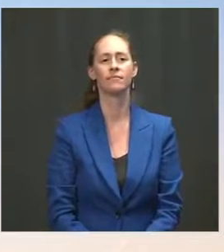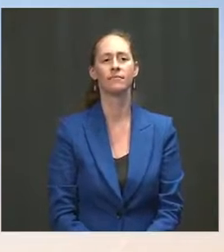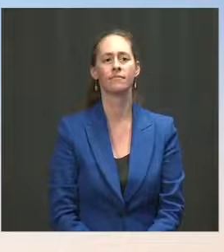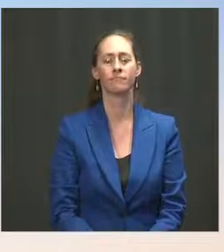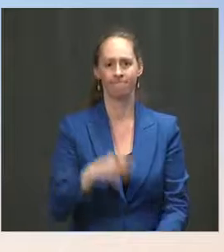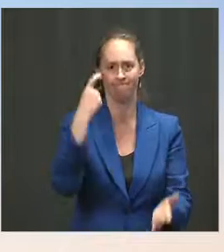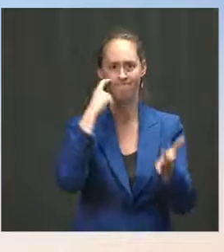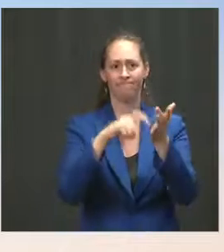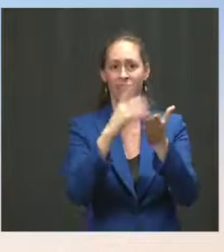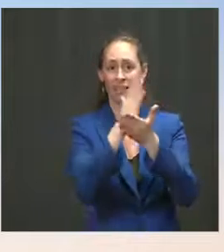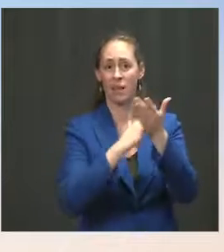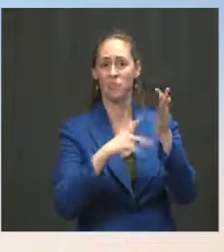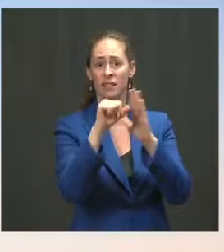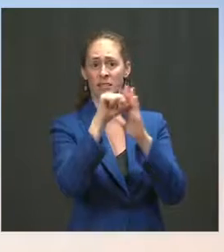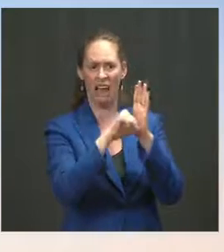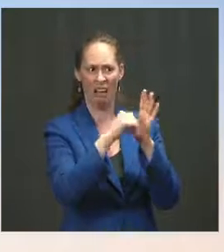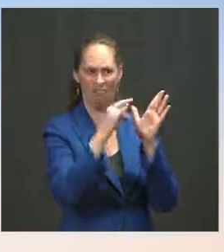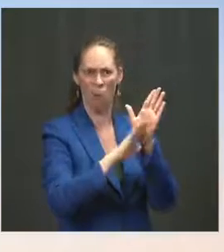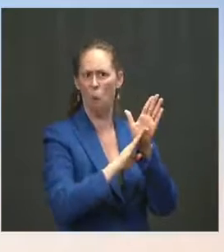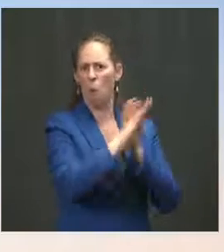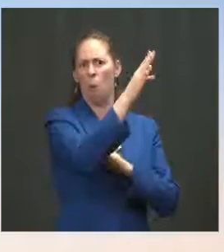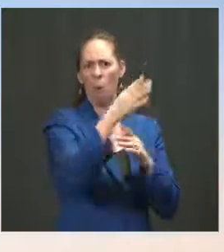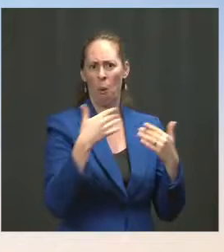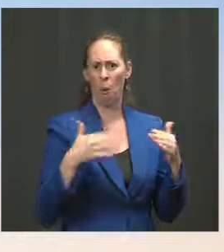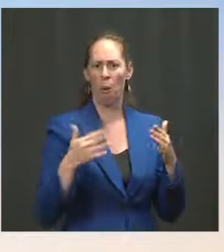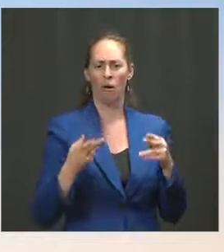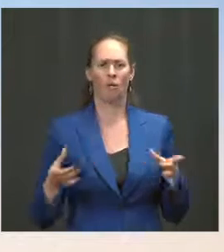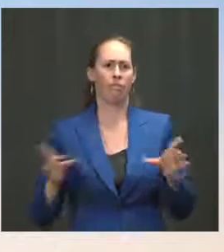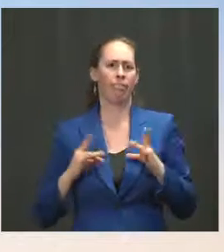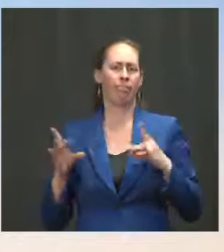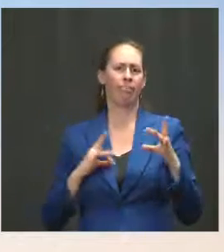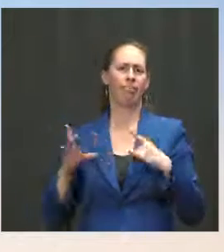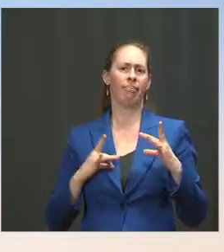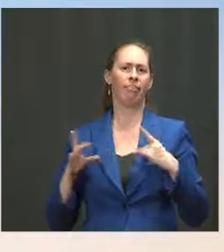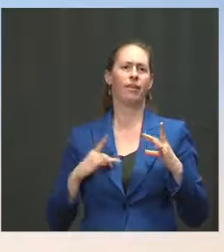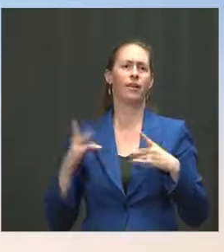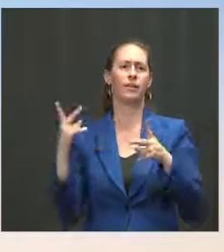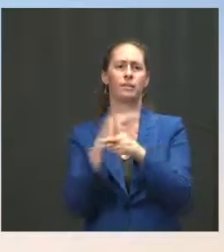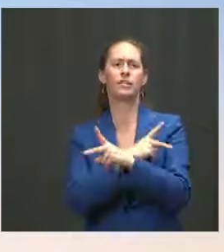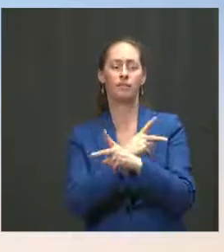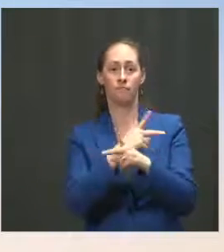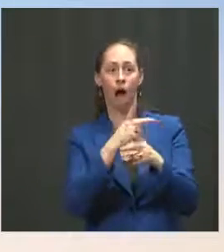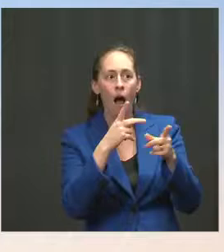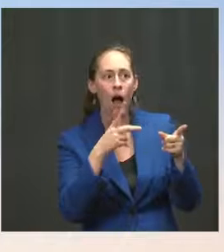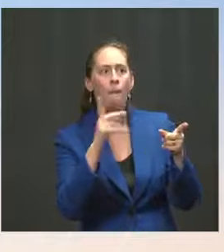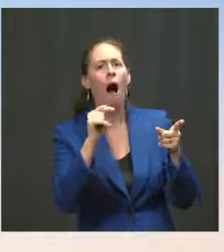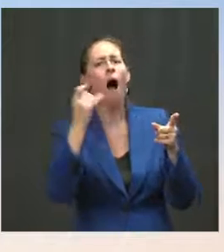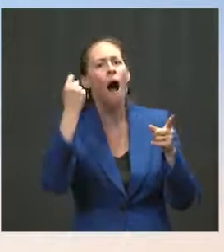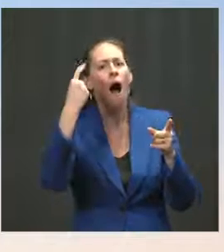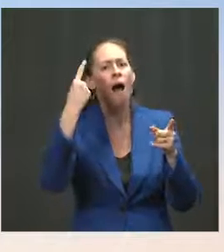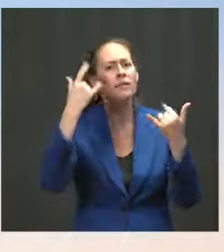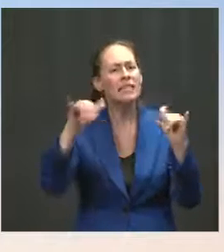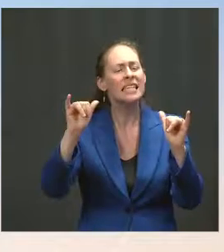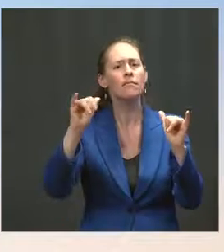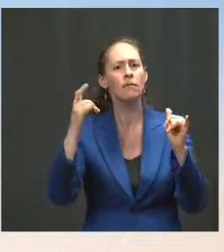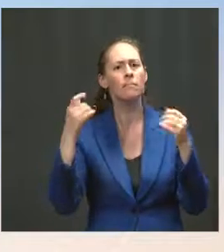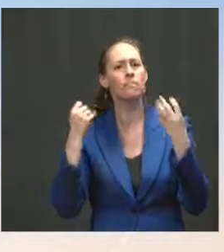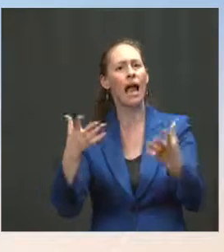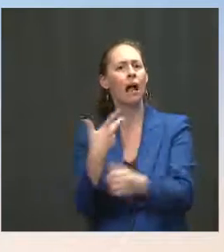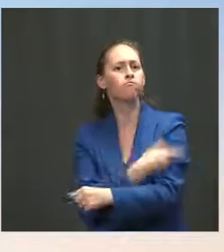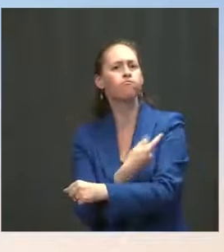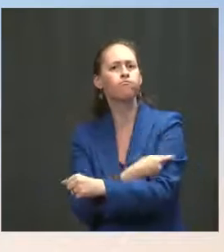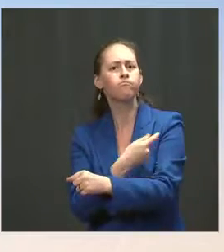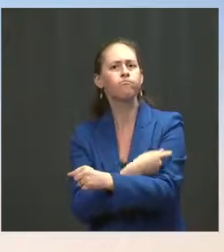COVID cases even a week or two ago, obviously an increase in vaccination rates, and also a start to see a leveling off in some of those